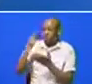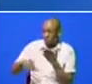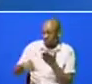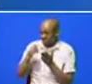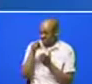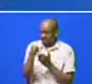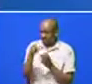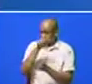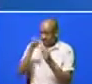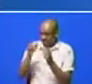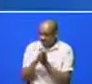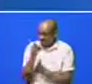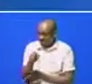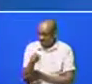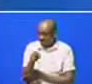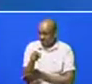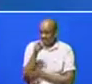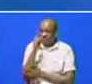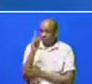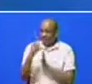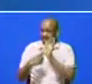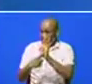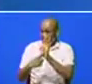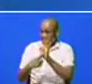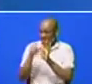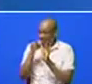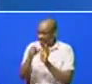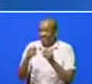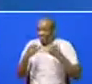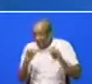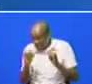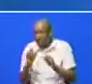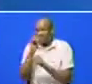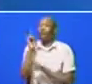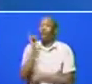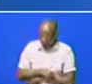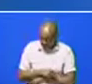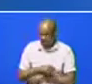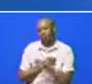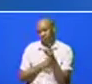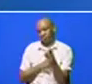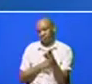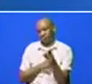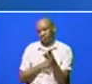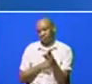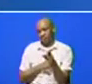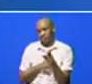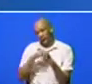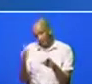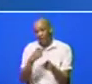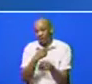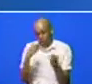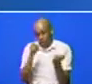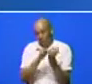this particular instance, this one example was a tried and tested module that other doctors